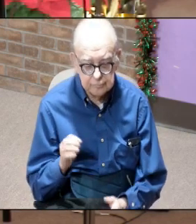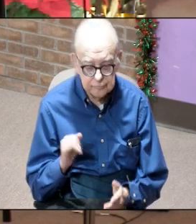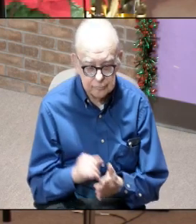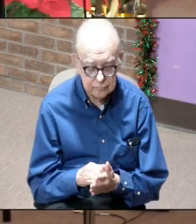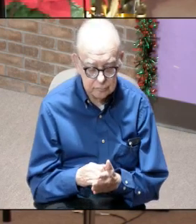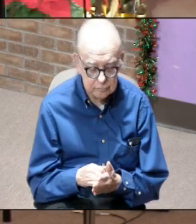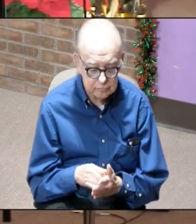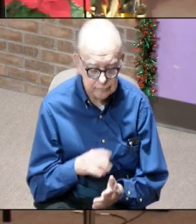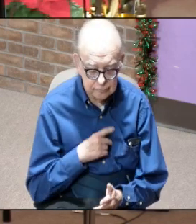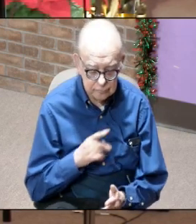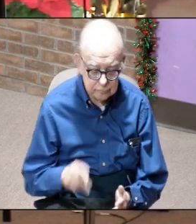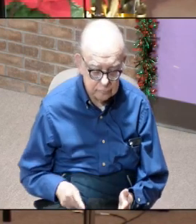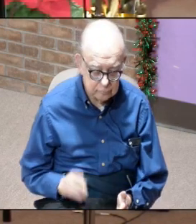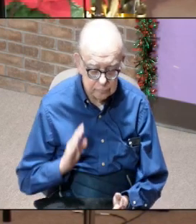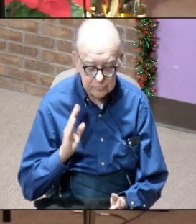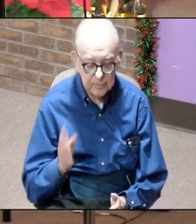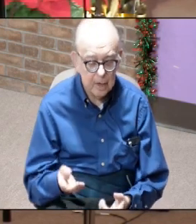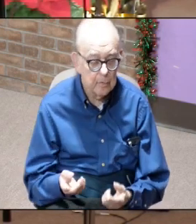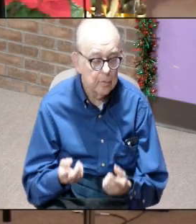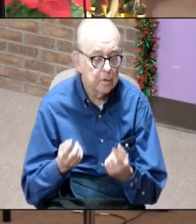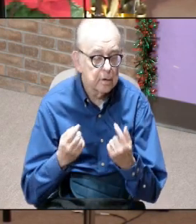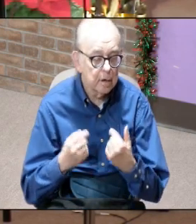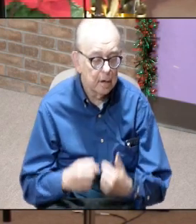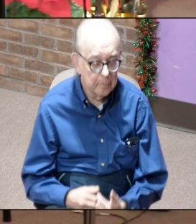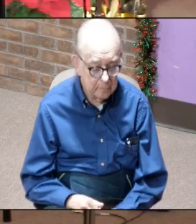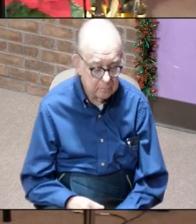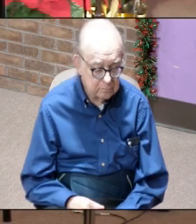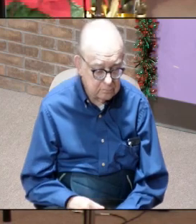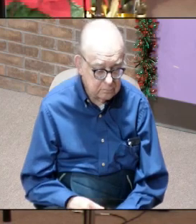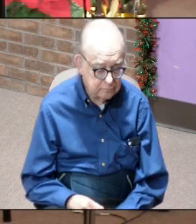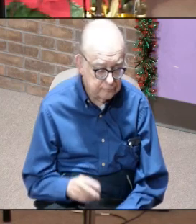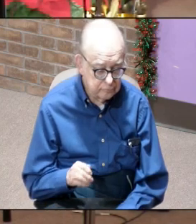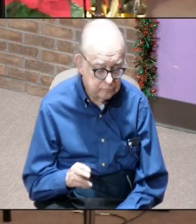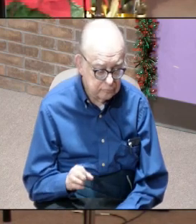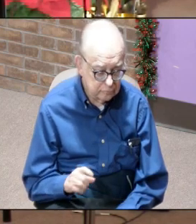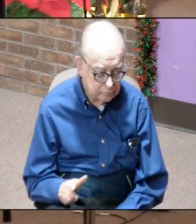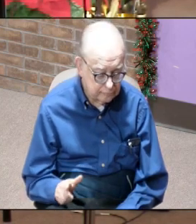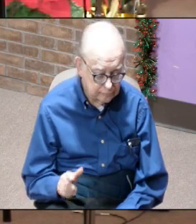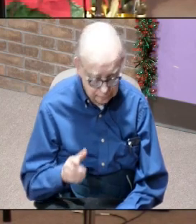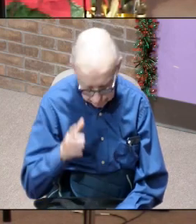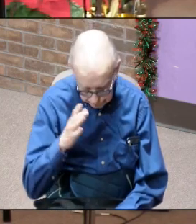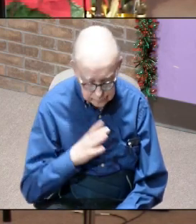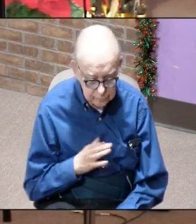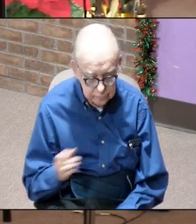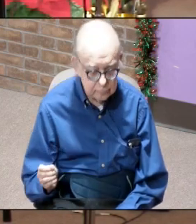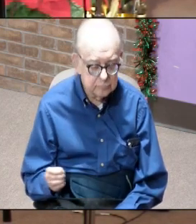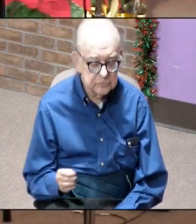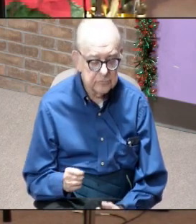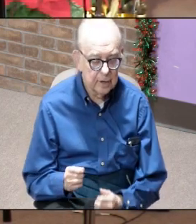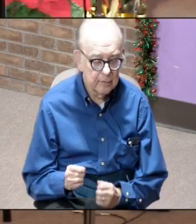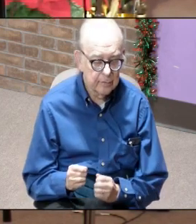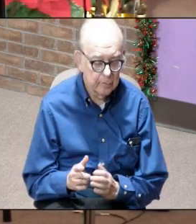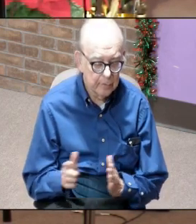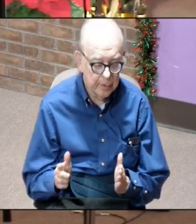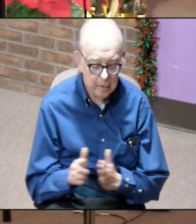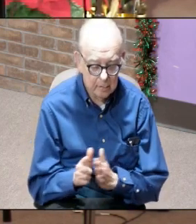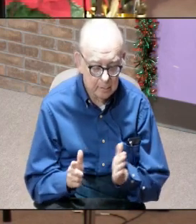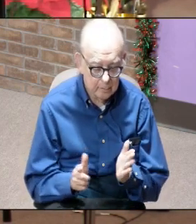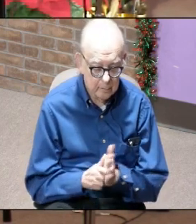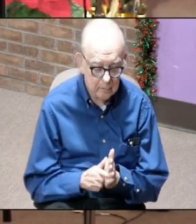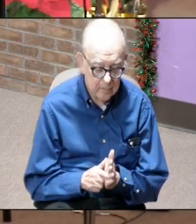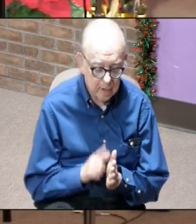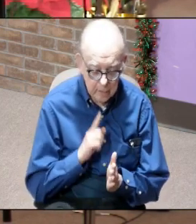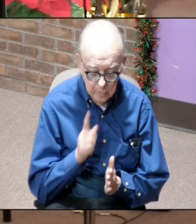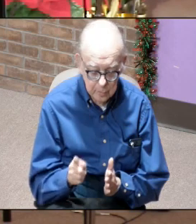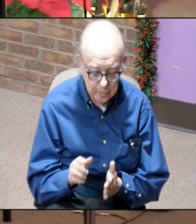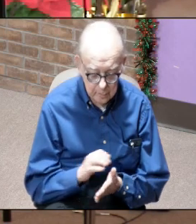is the prince that shall come. And Paul says that he is the man of lawlessness, the man doomed to